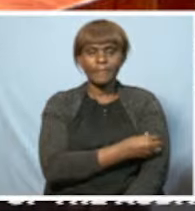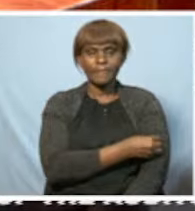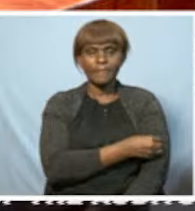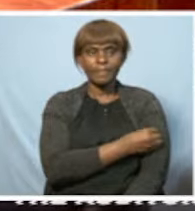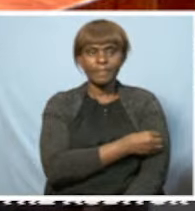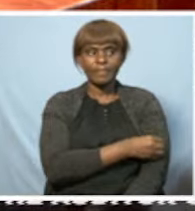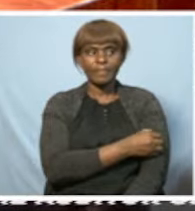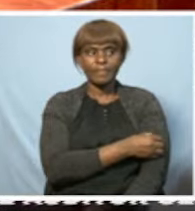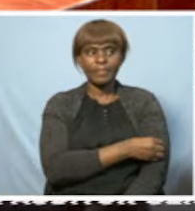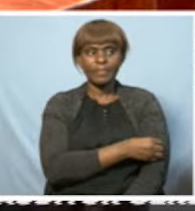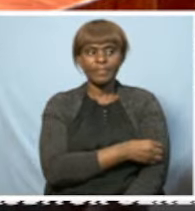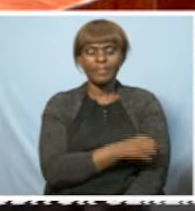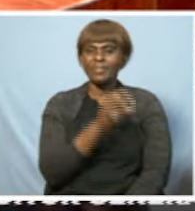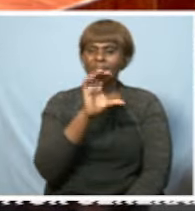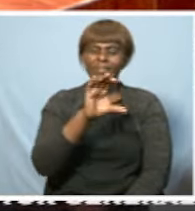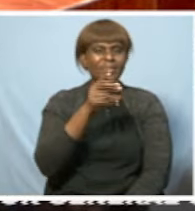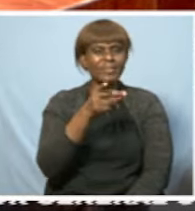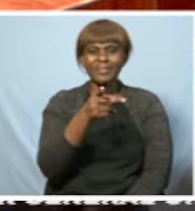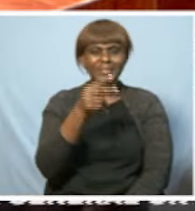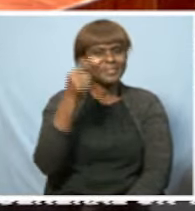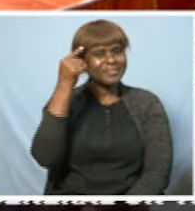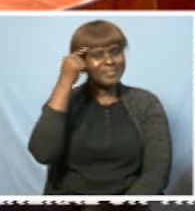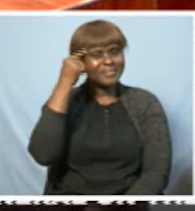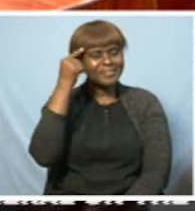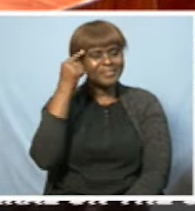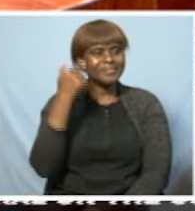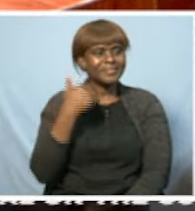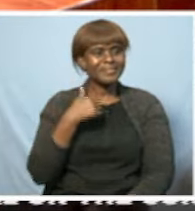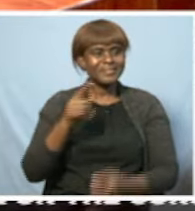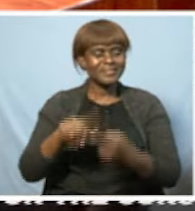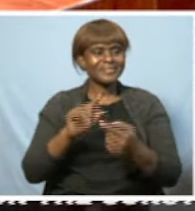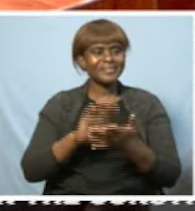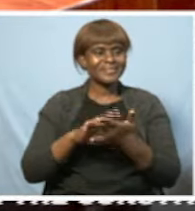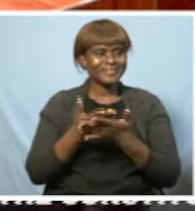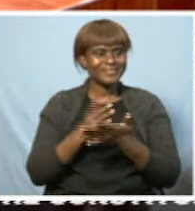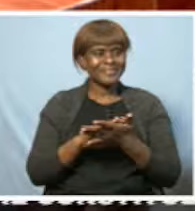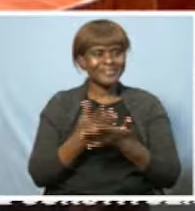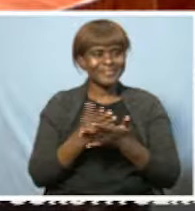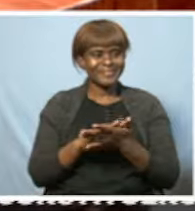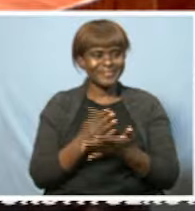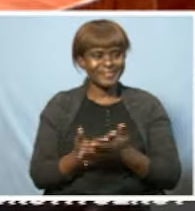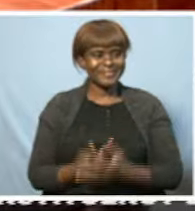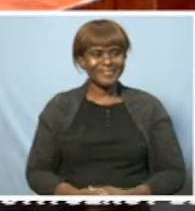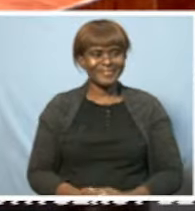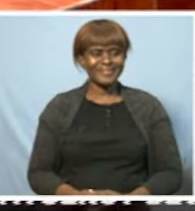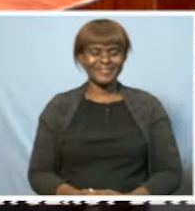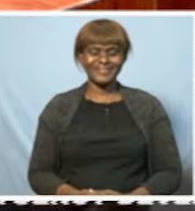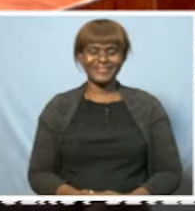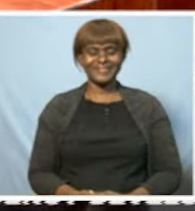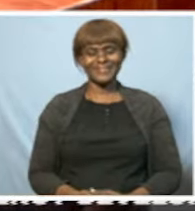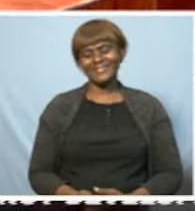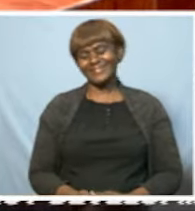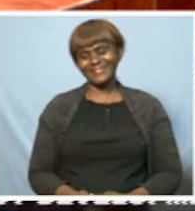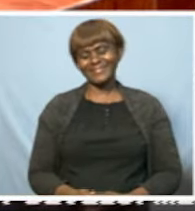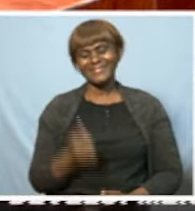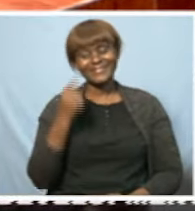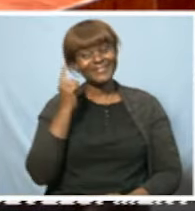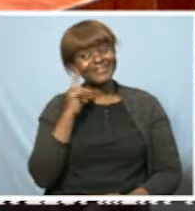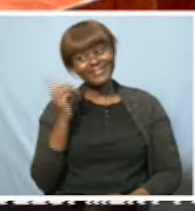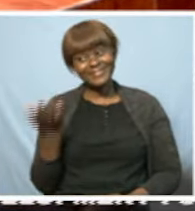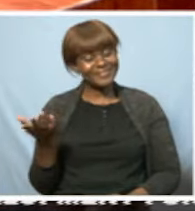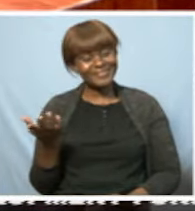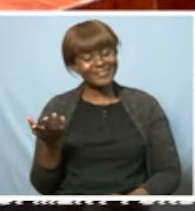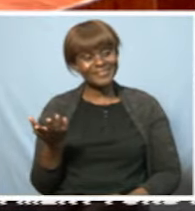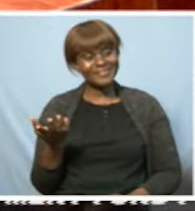Chilimboy, who take over Bukaya is what the parliament, we have to translate. Huh? Huh?